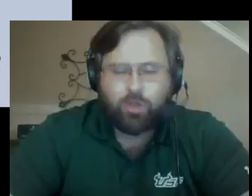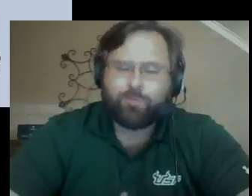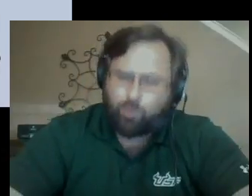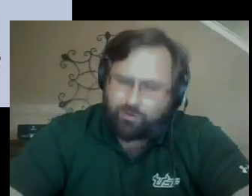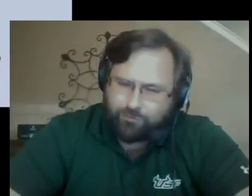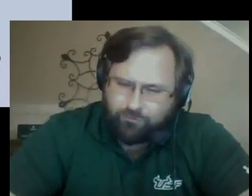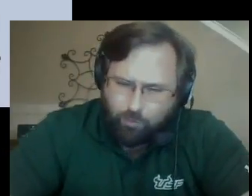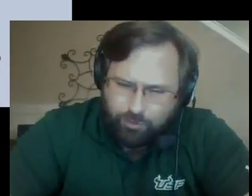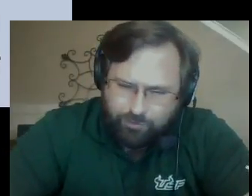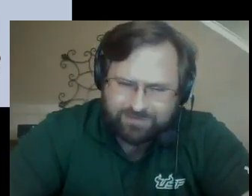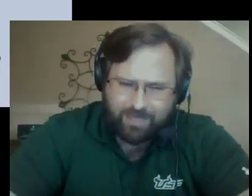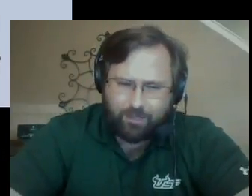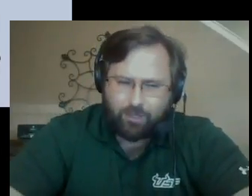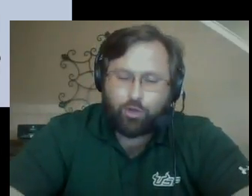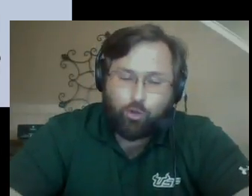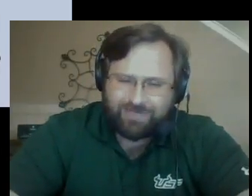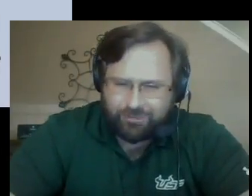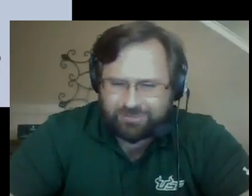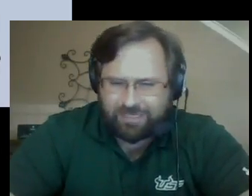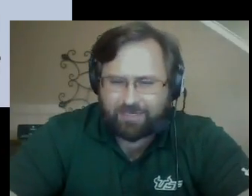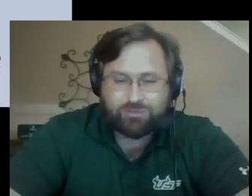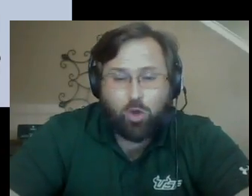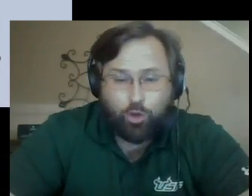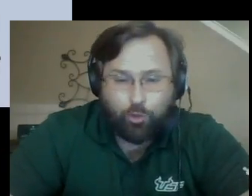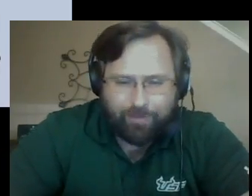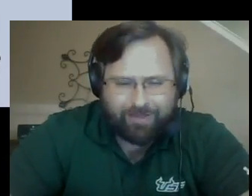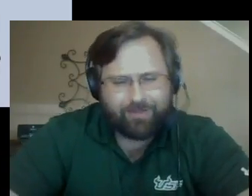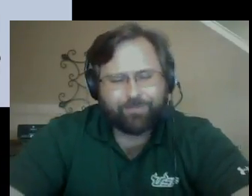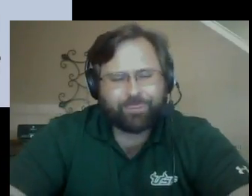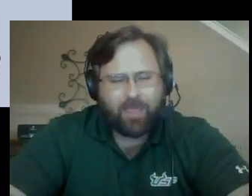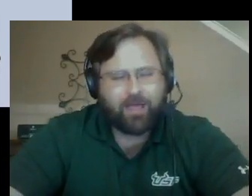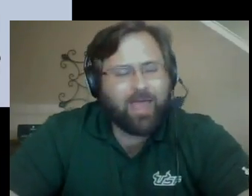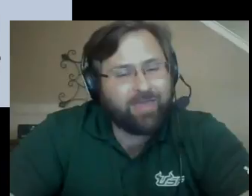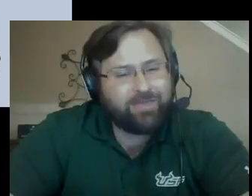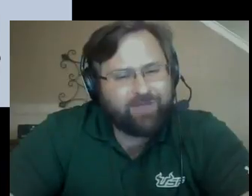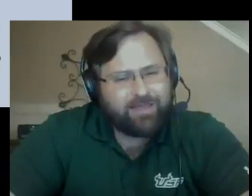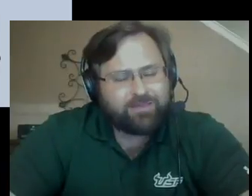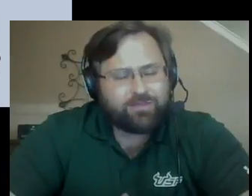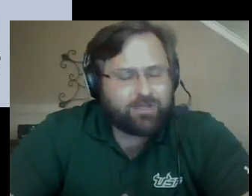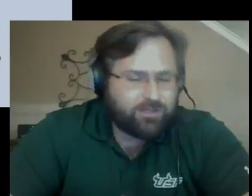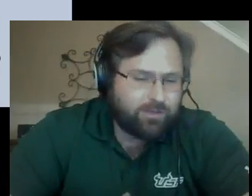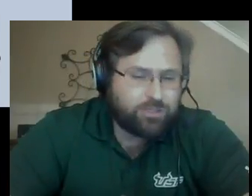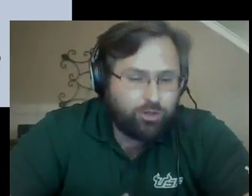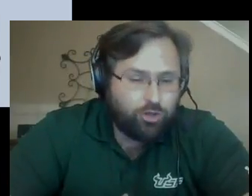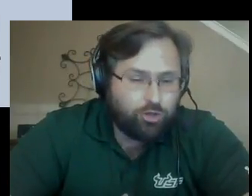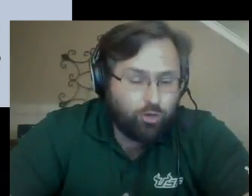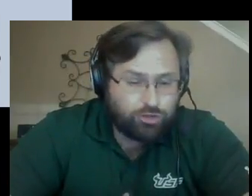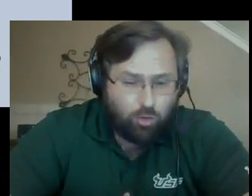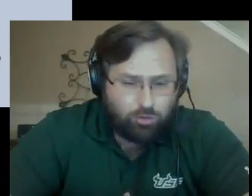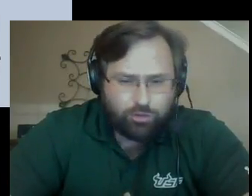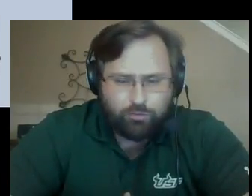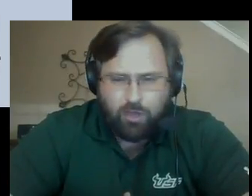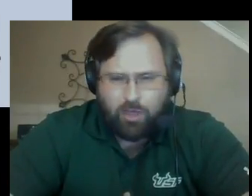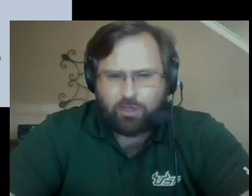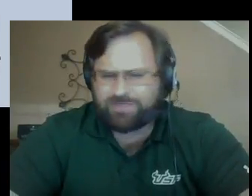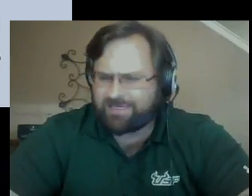who, or if you're formal you would say whom did you see, and you saw whom. And then finally the question who